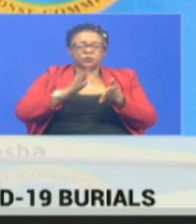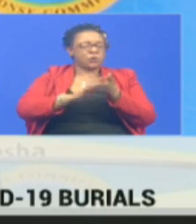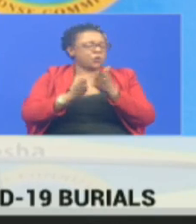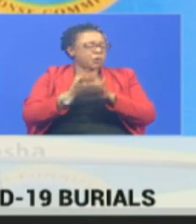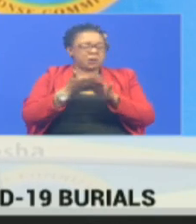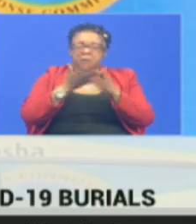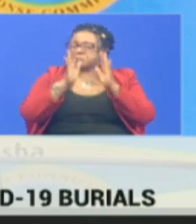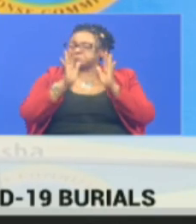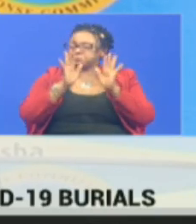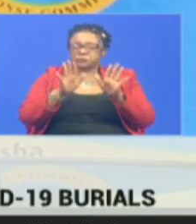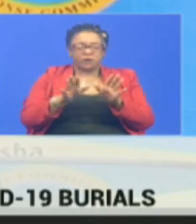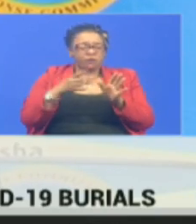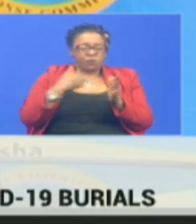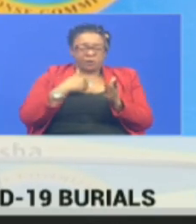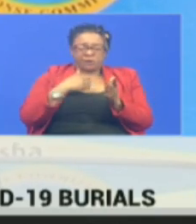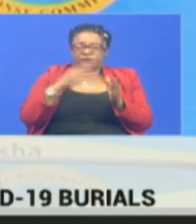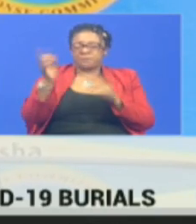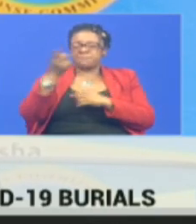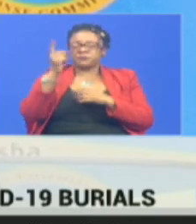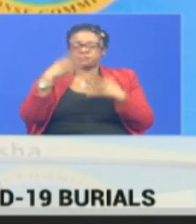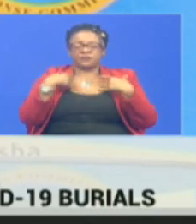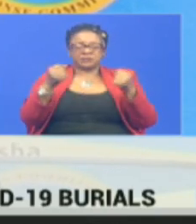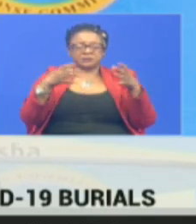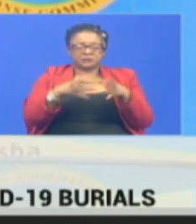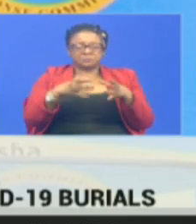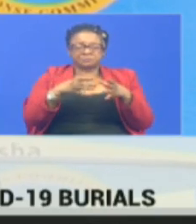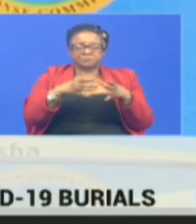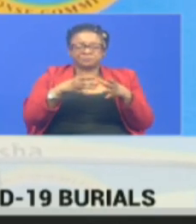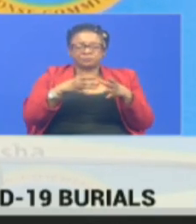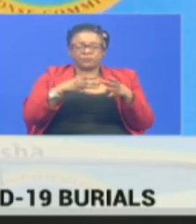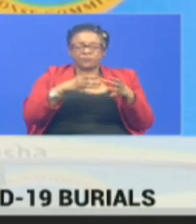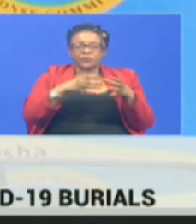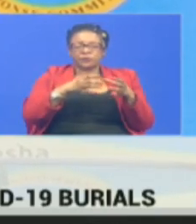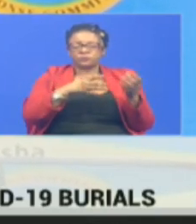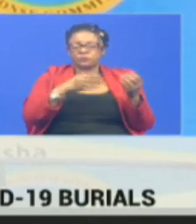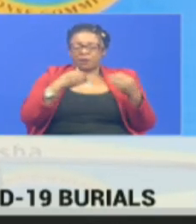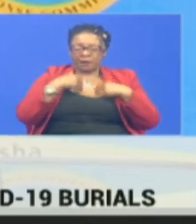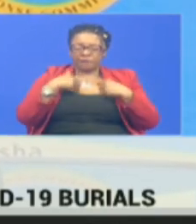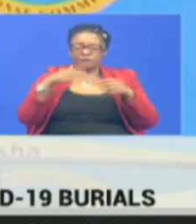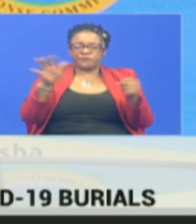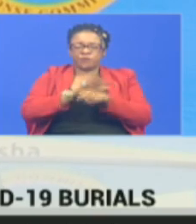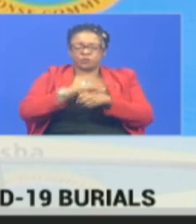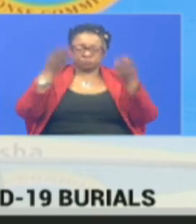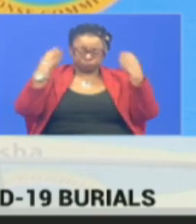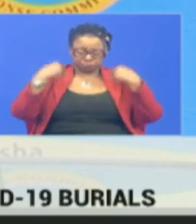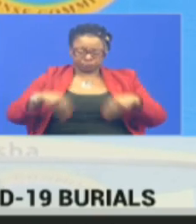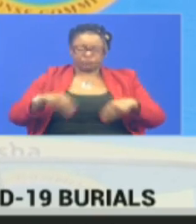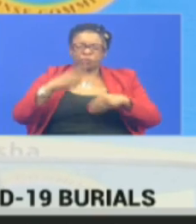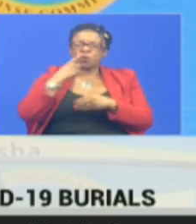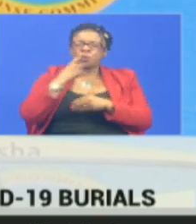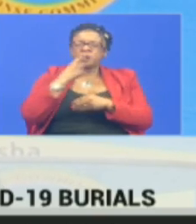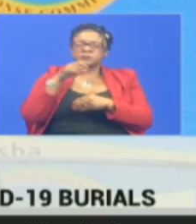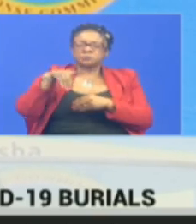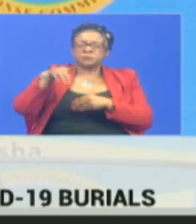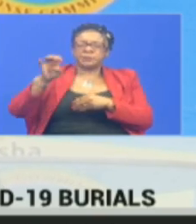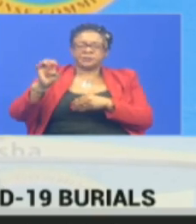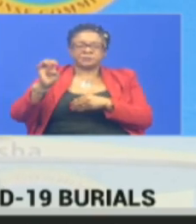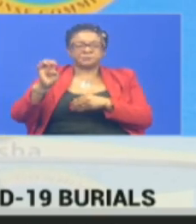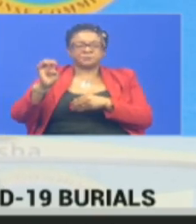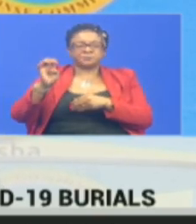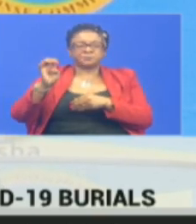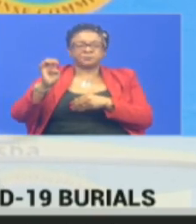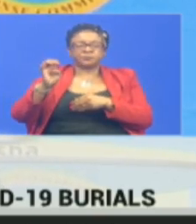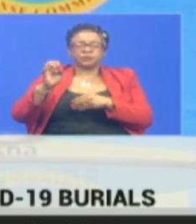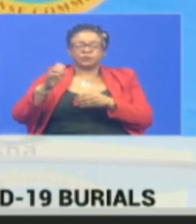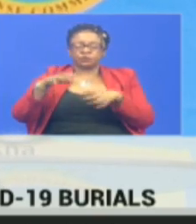necessary for Ministry of Health teams to be dressed in full personal protective equipment to take over